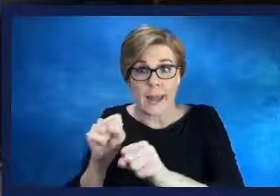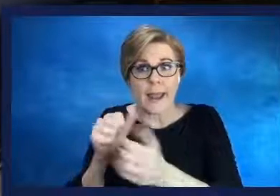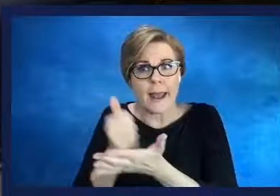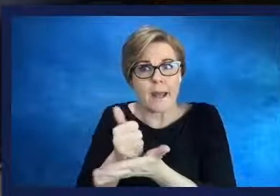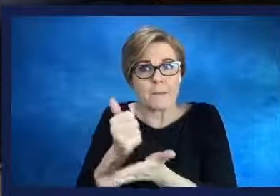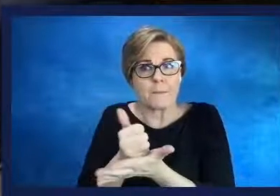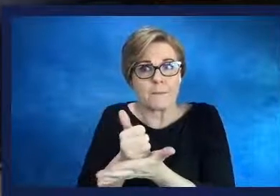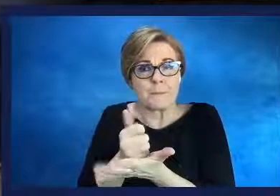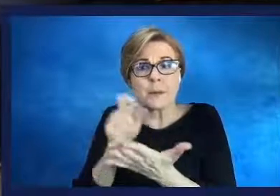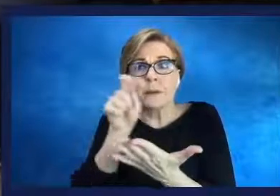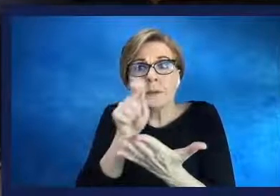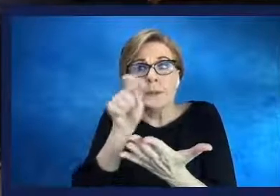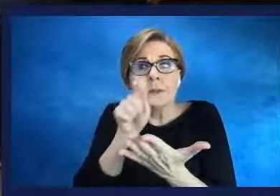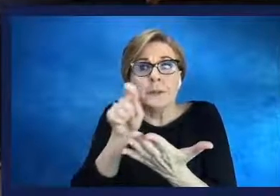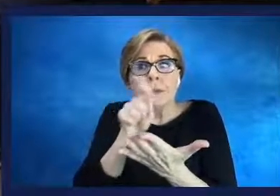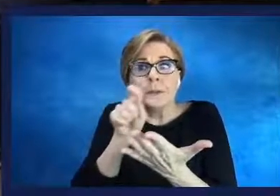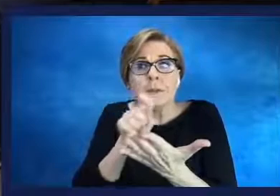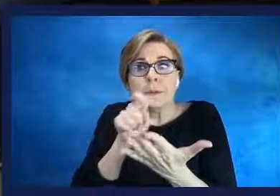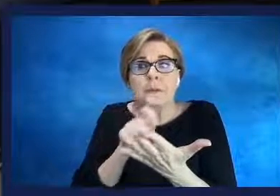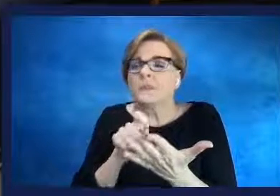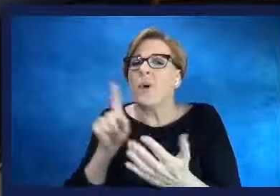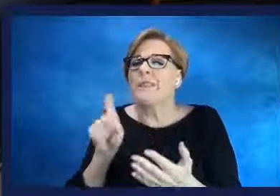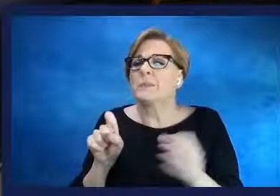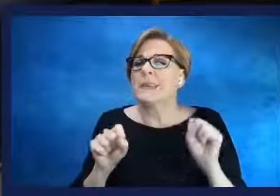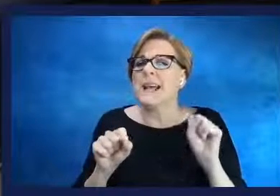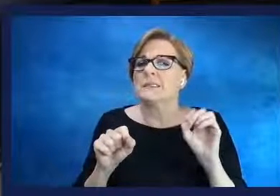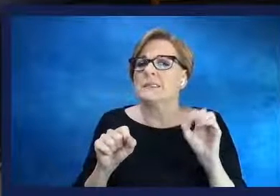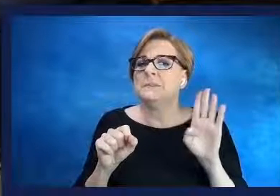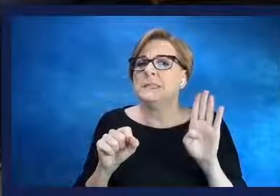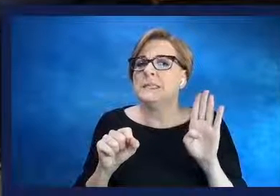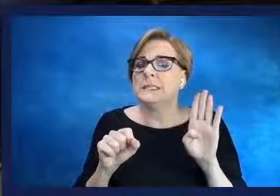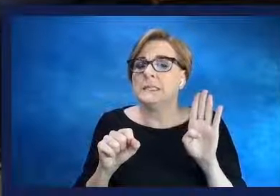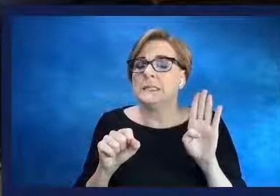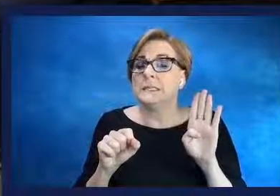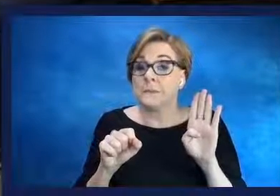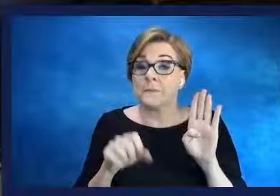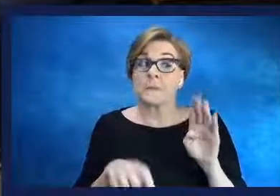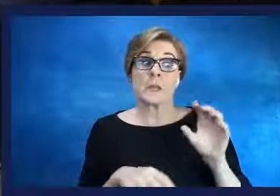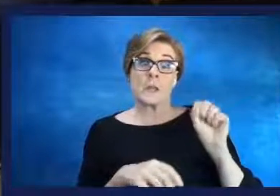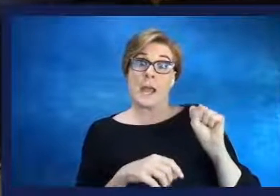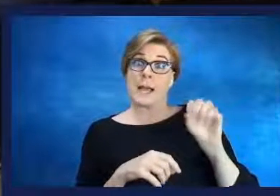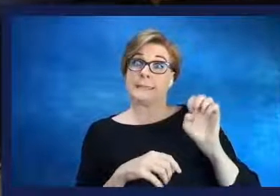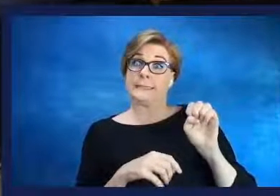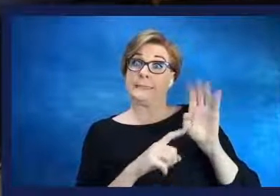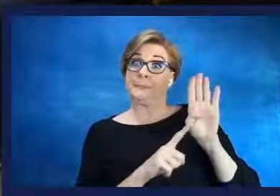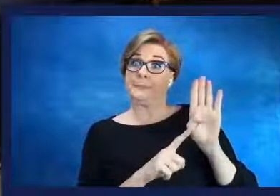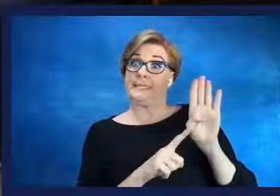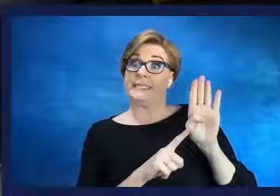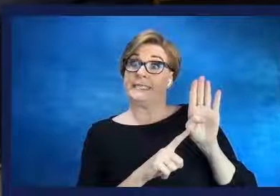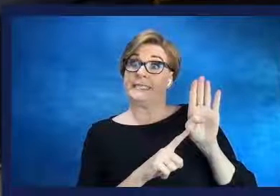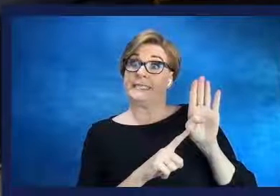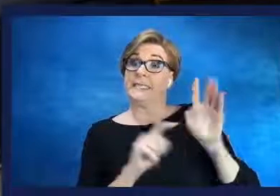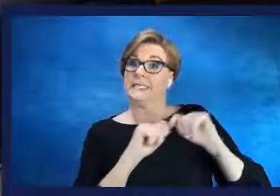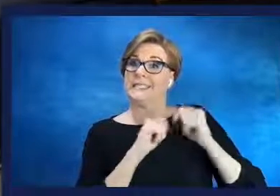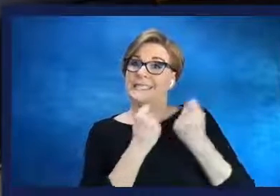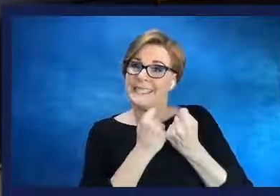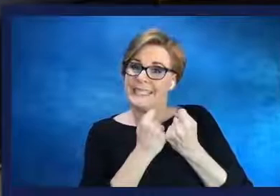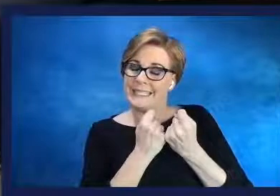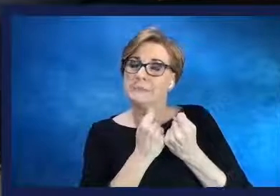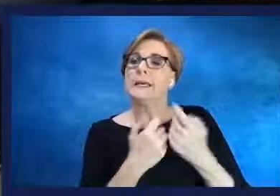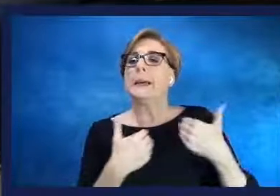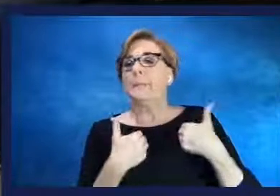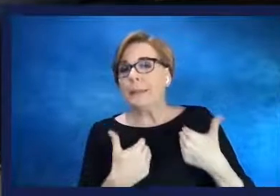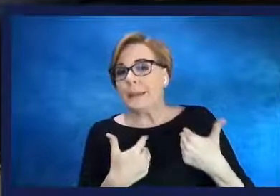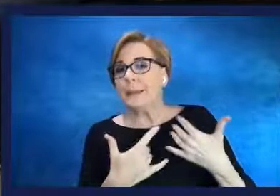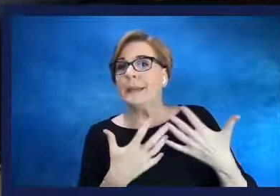be a differing board. We send individuals on the SEB team as differing parties because of the checks and balances.